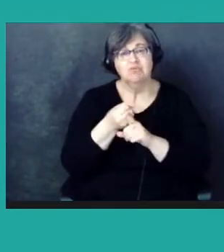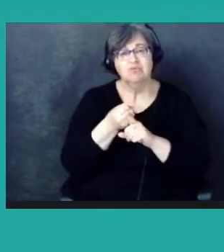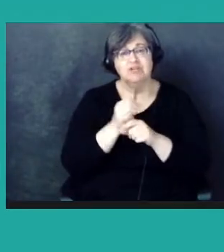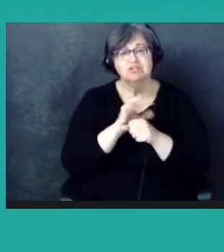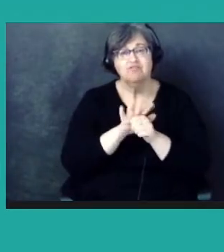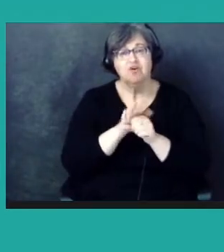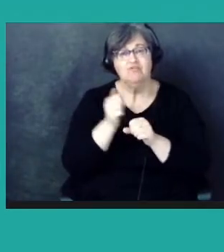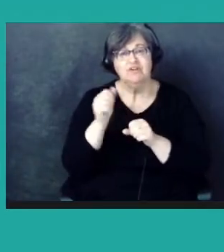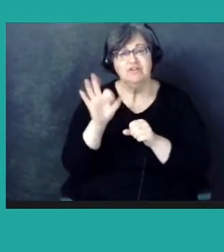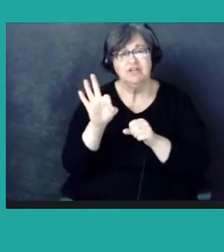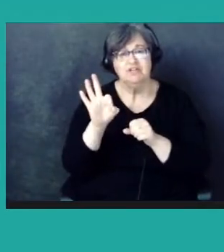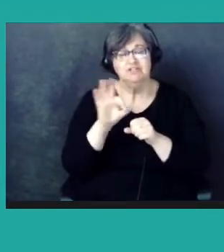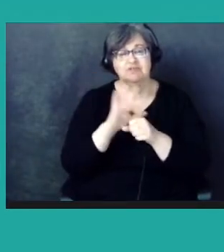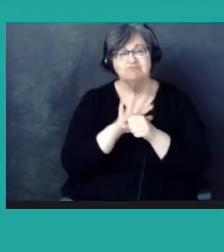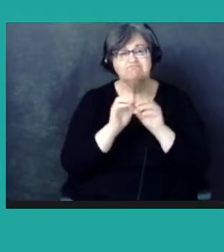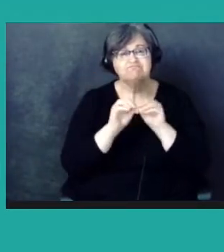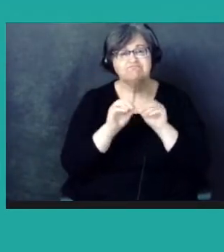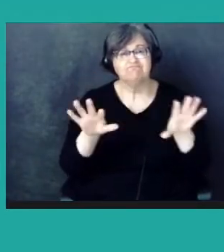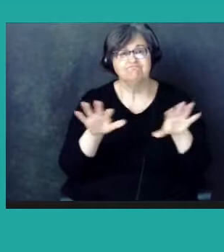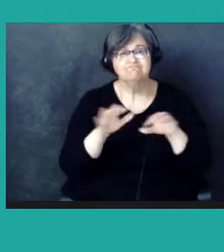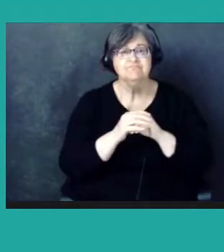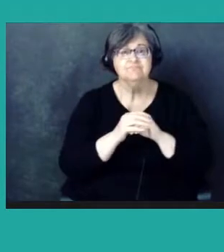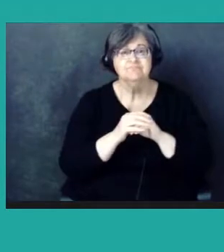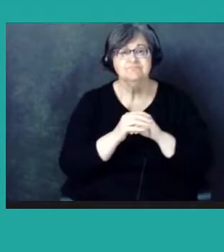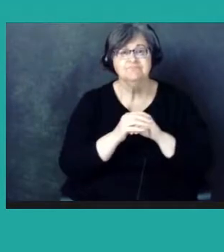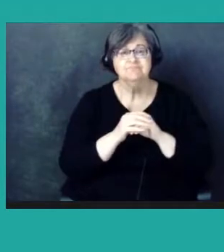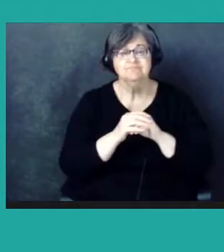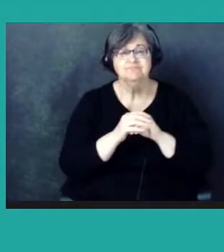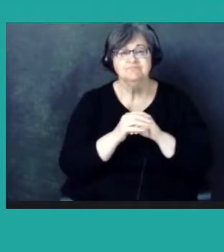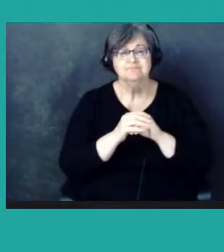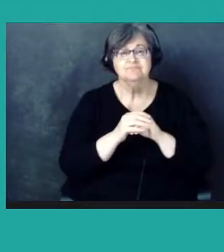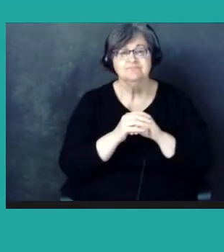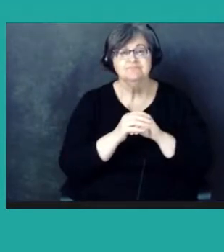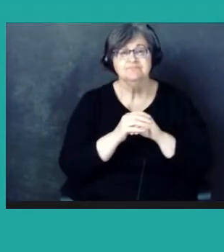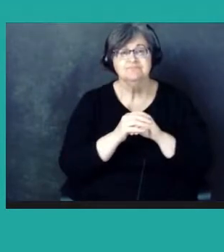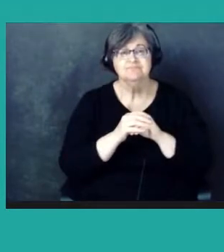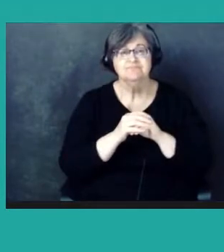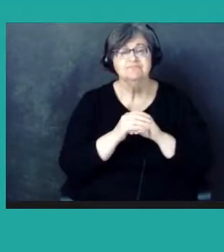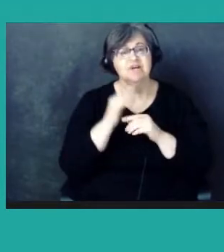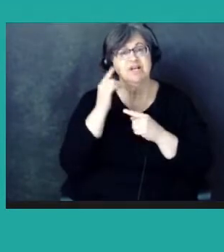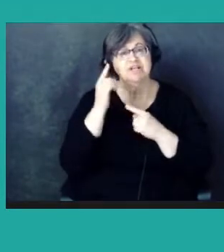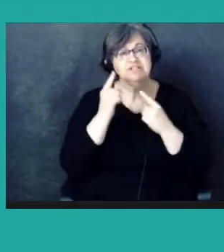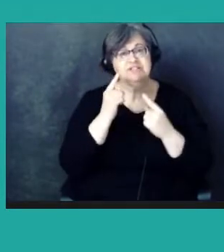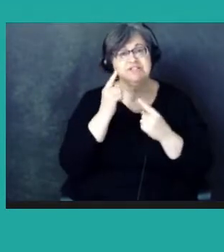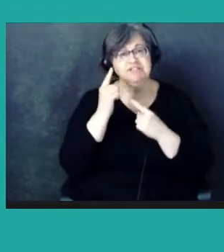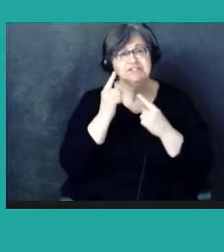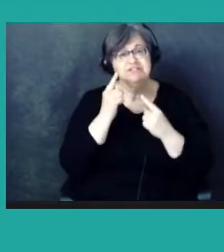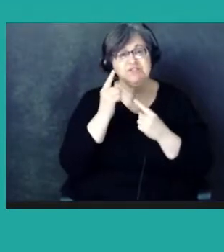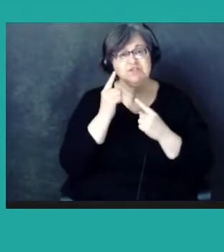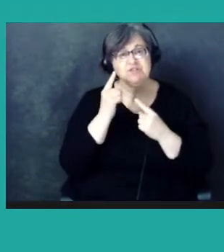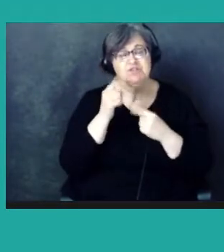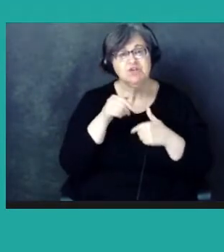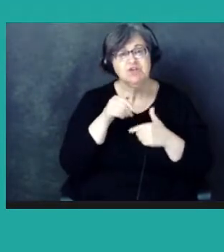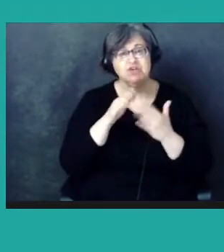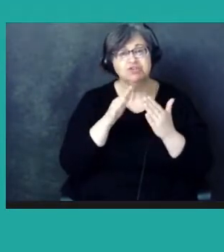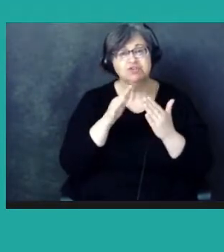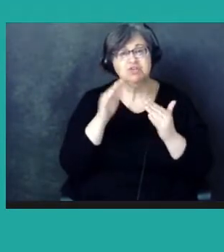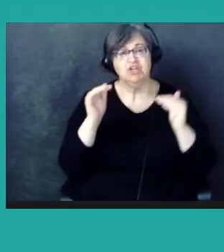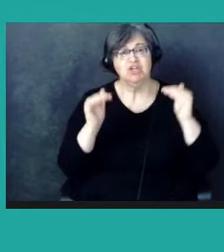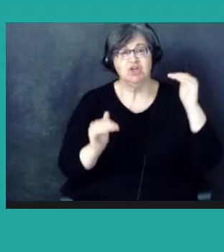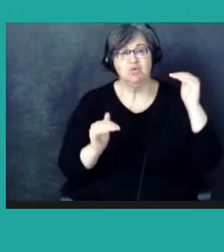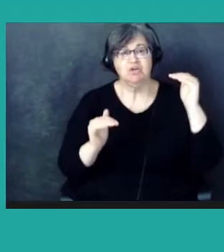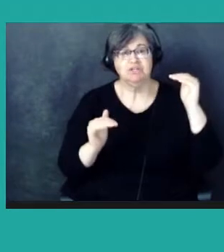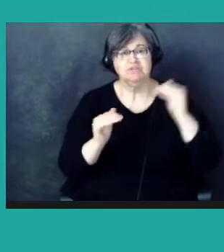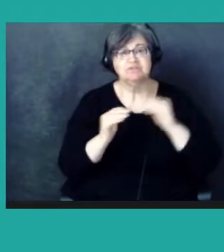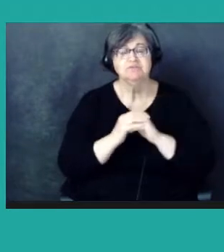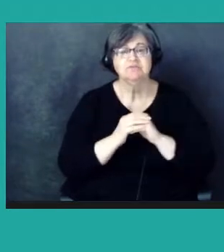pandemic. And particularly to consider addressing the inequities